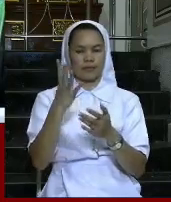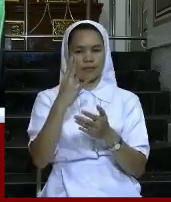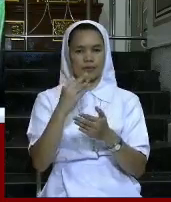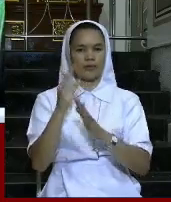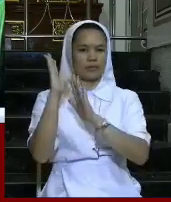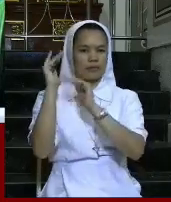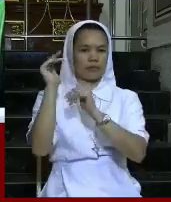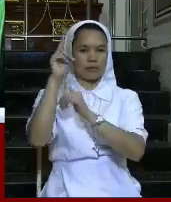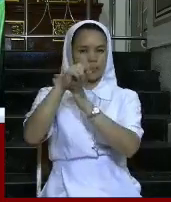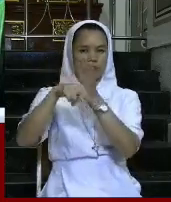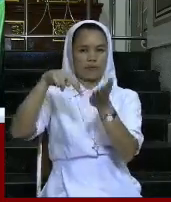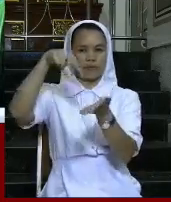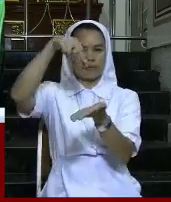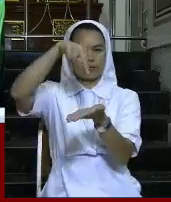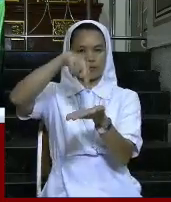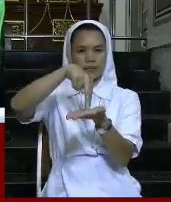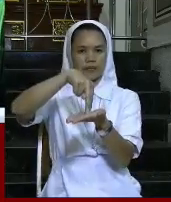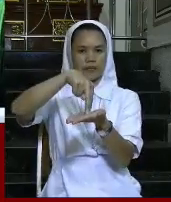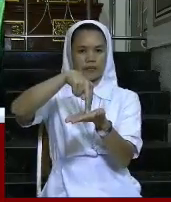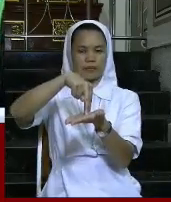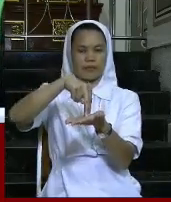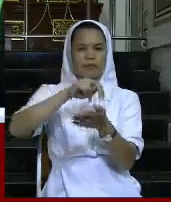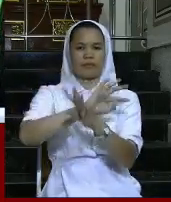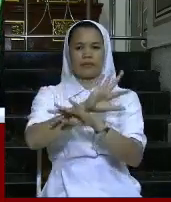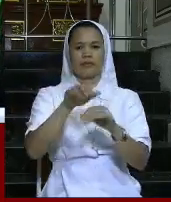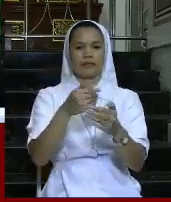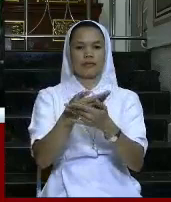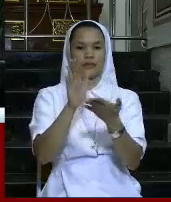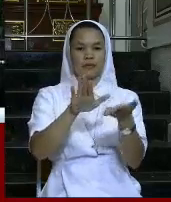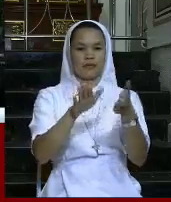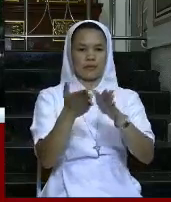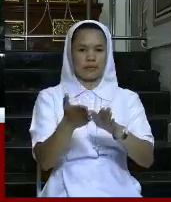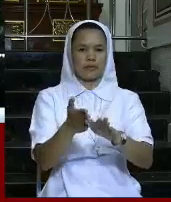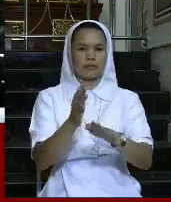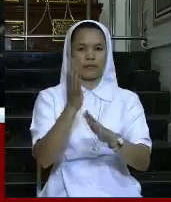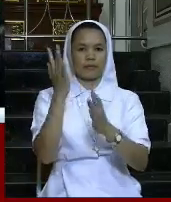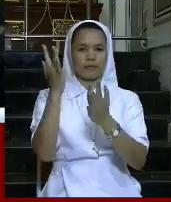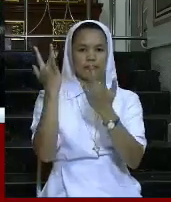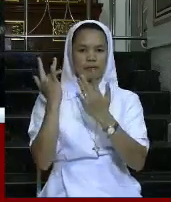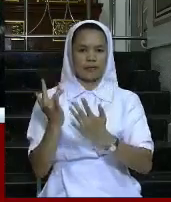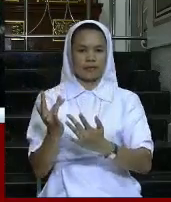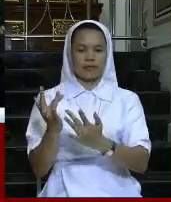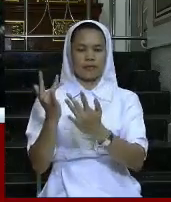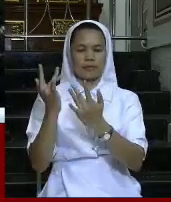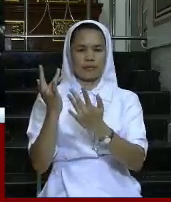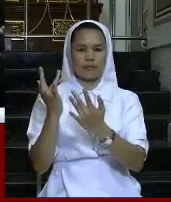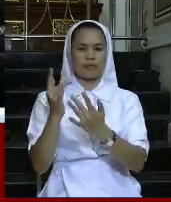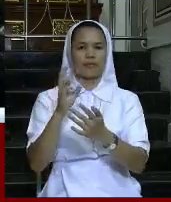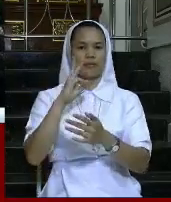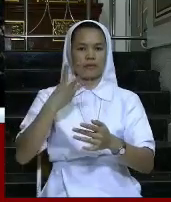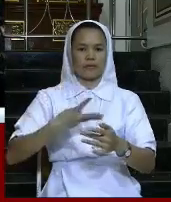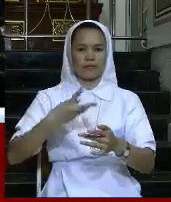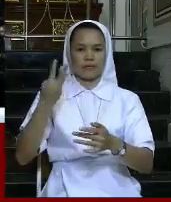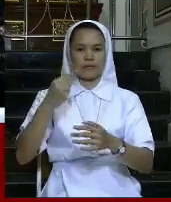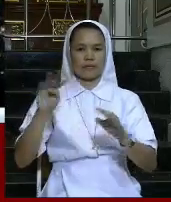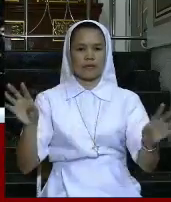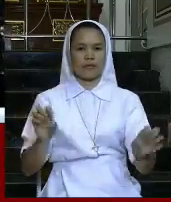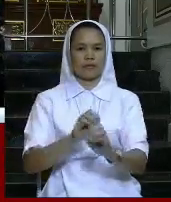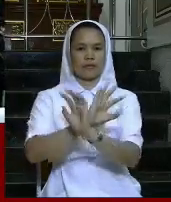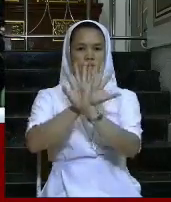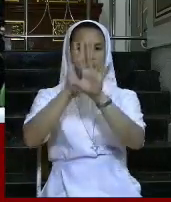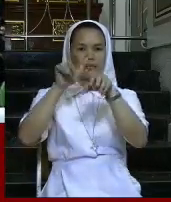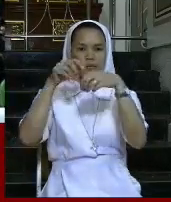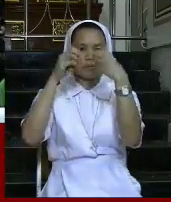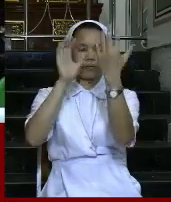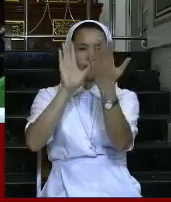the hope of the resurrection, and all who have died in Your mercy. Welcome them into the light